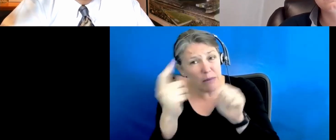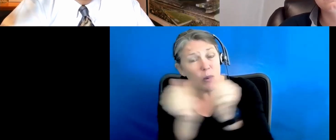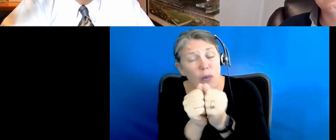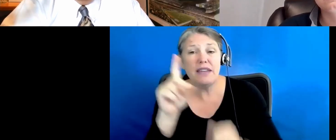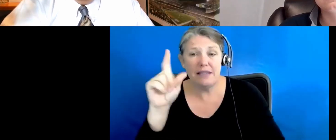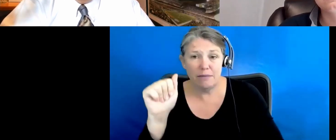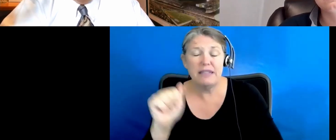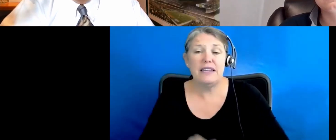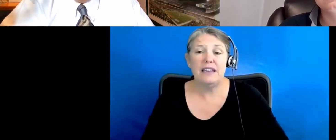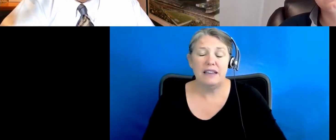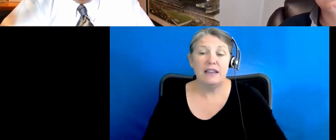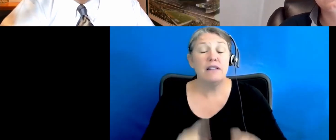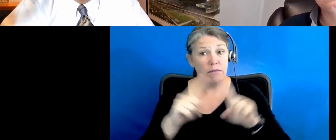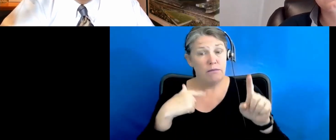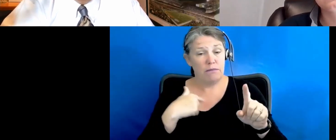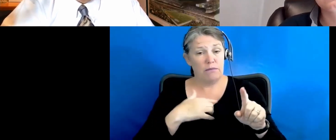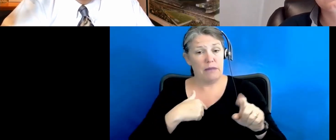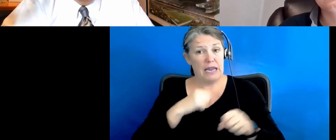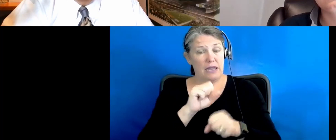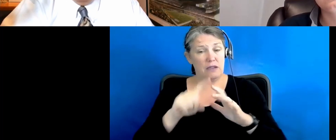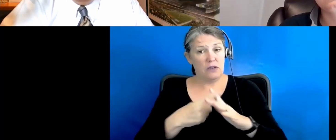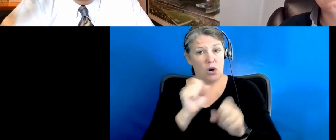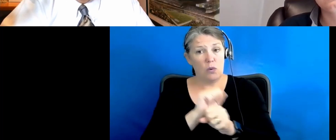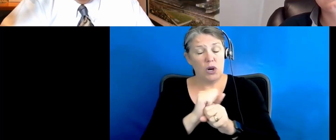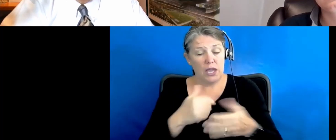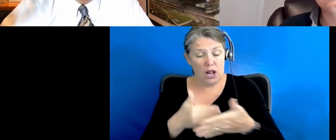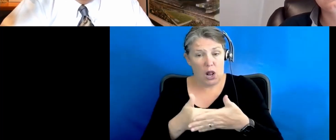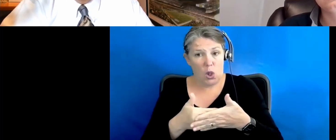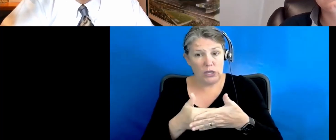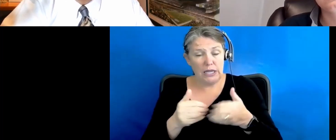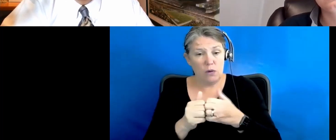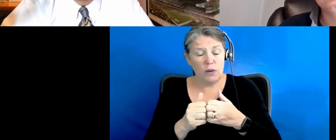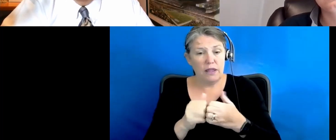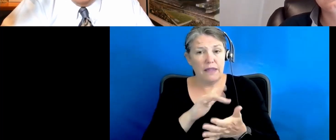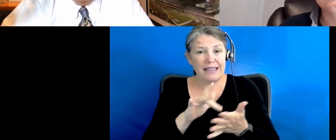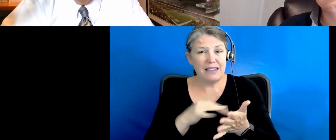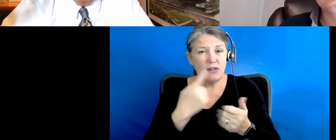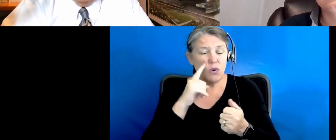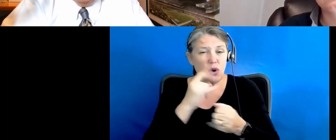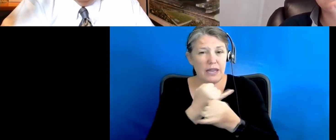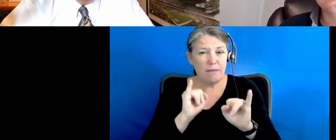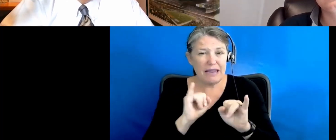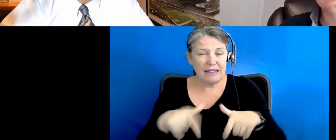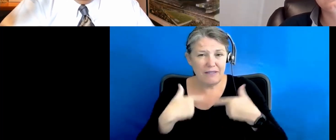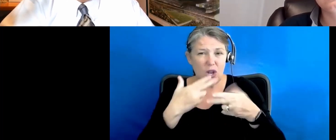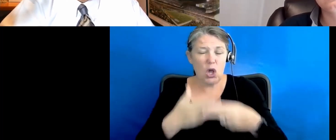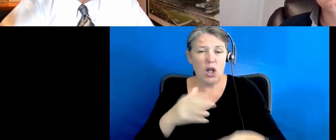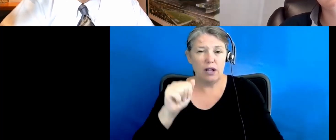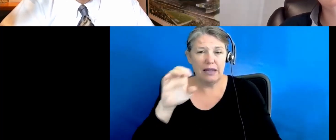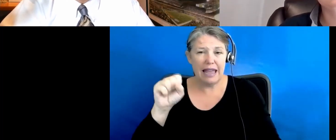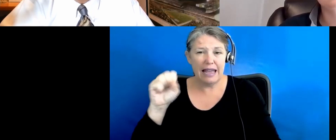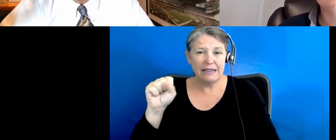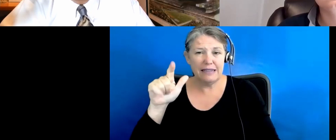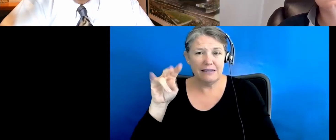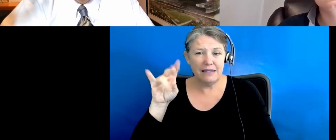disability. But I started working closely with a Center for Independent Living called Access Living. Access Living